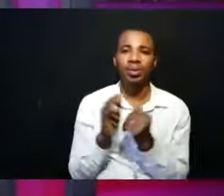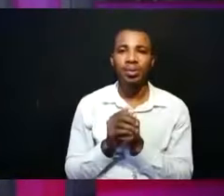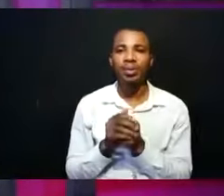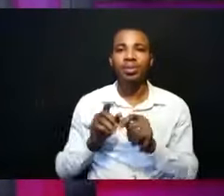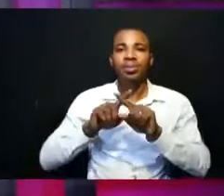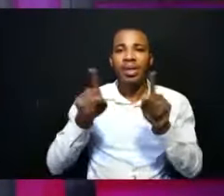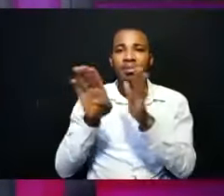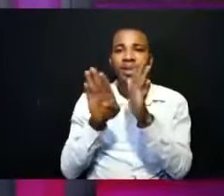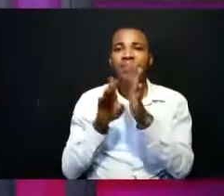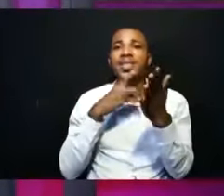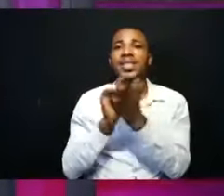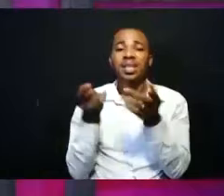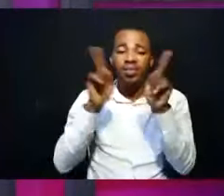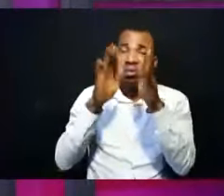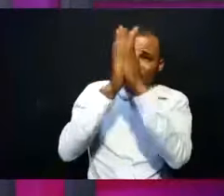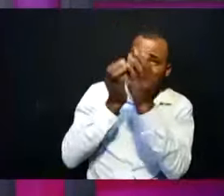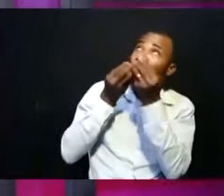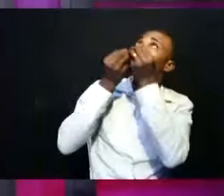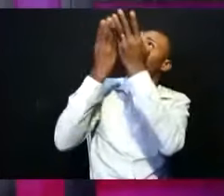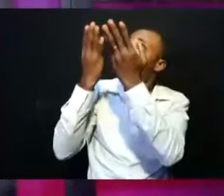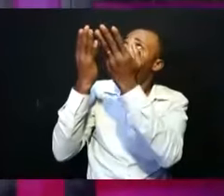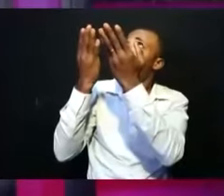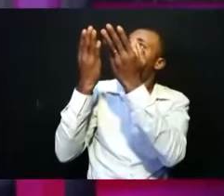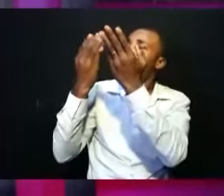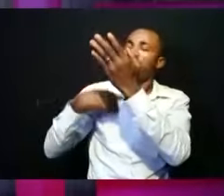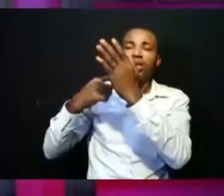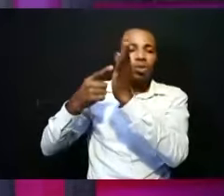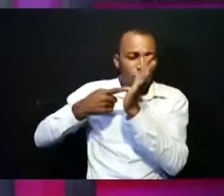says, I will show you great and mighty things that you do not